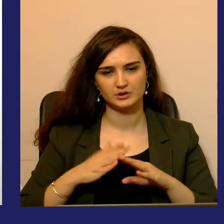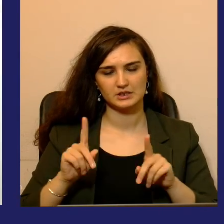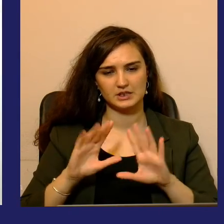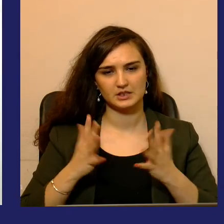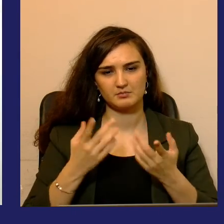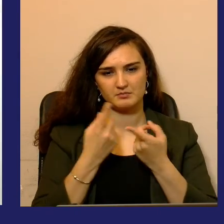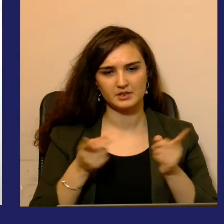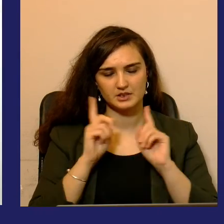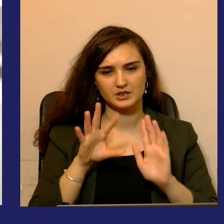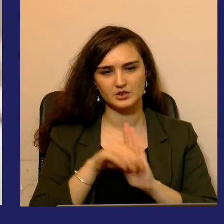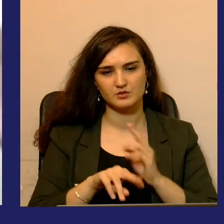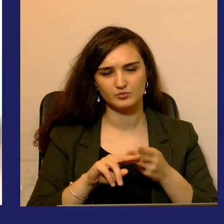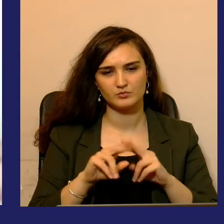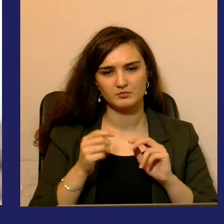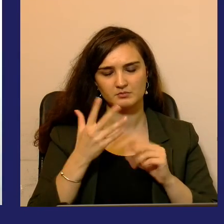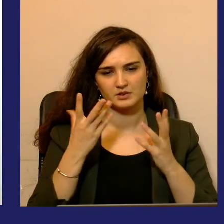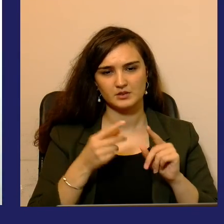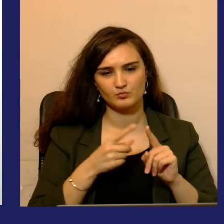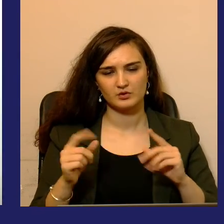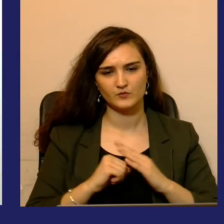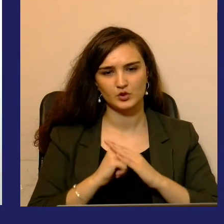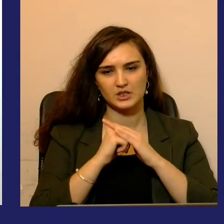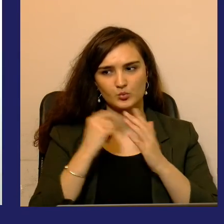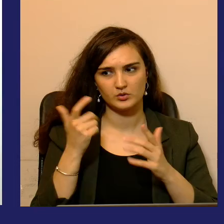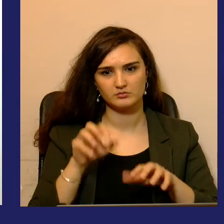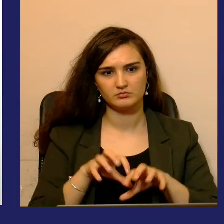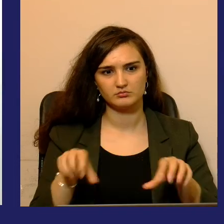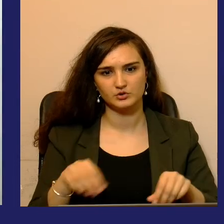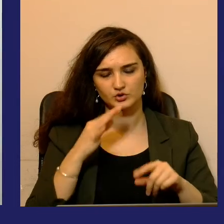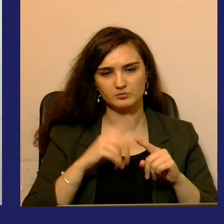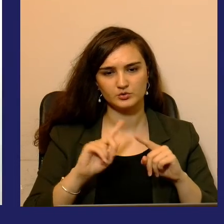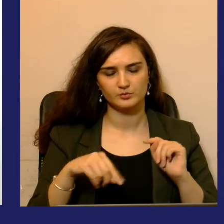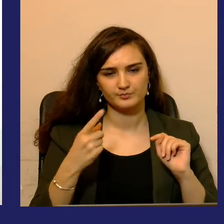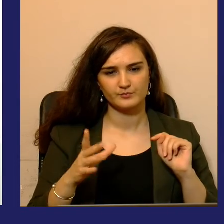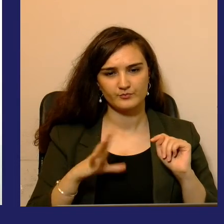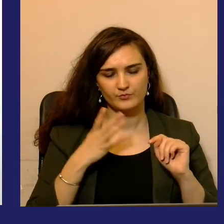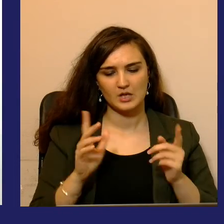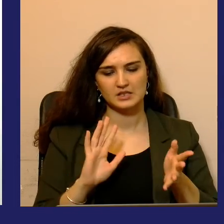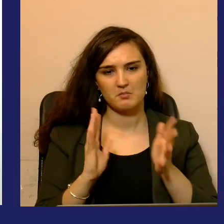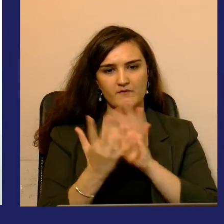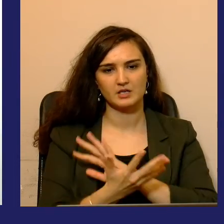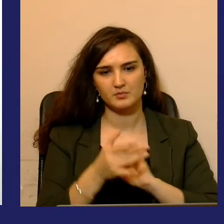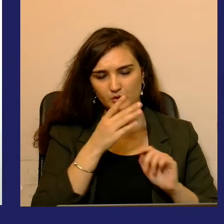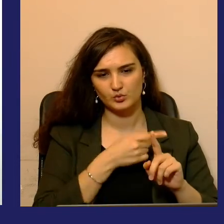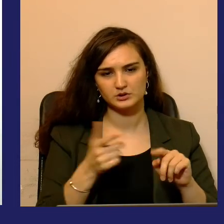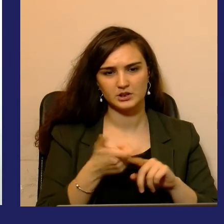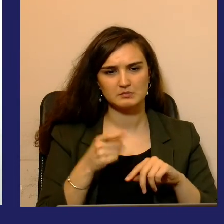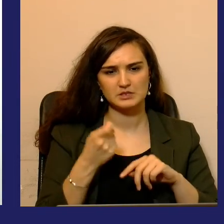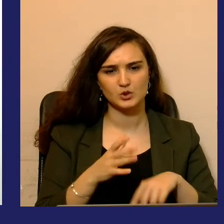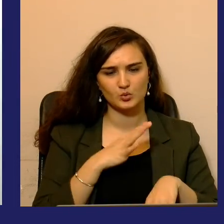authoritarian period, it was a voted transition. There was very little violence, very little, you